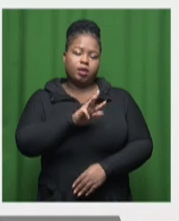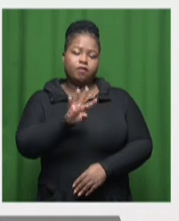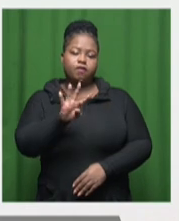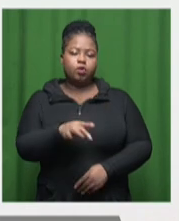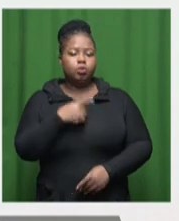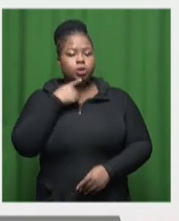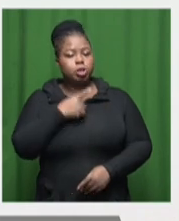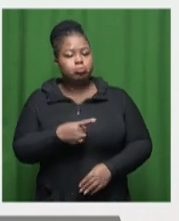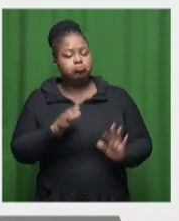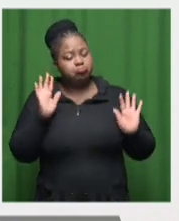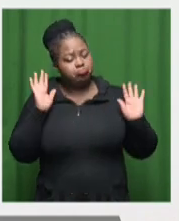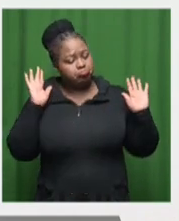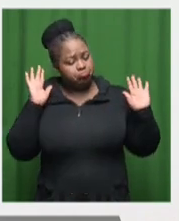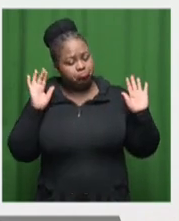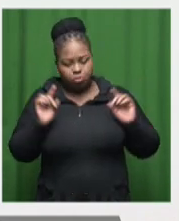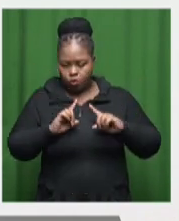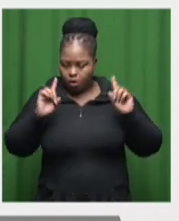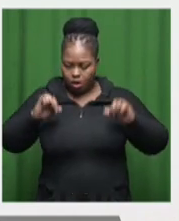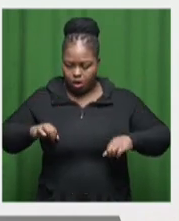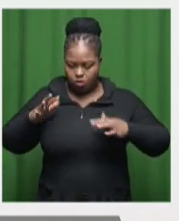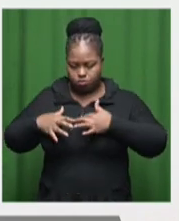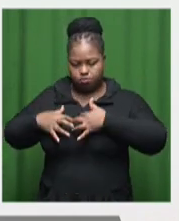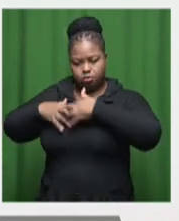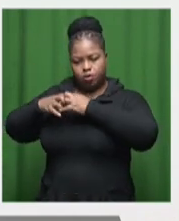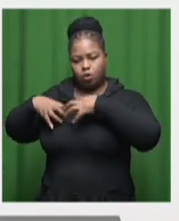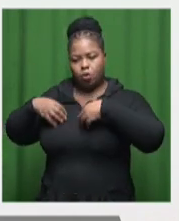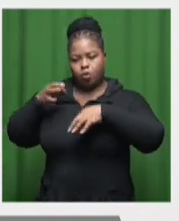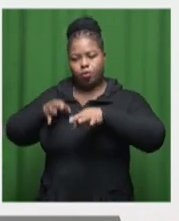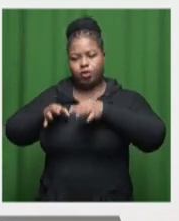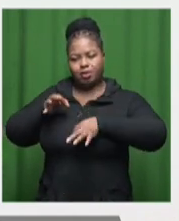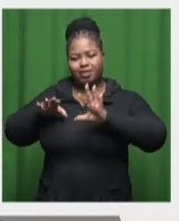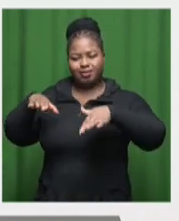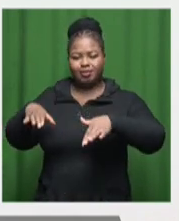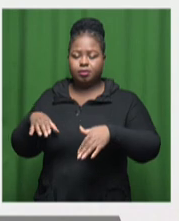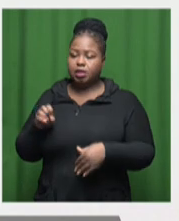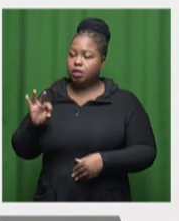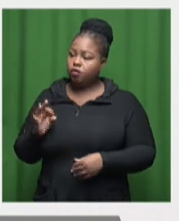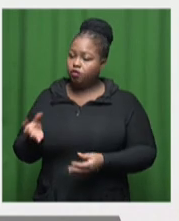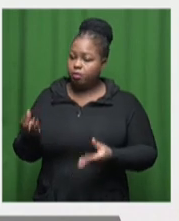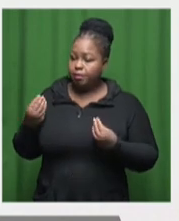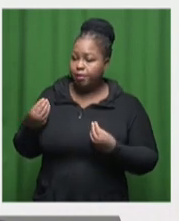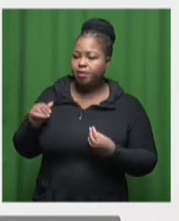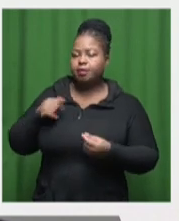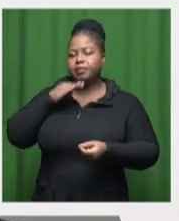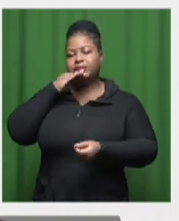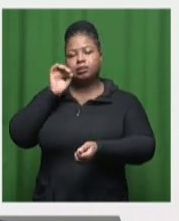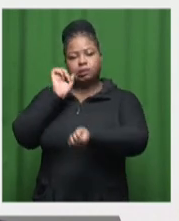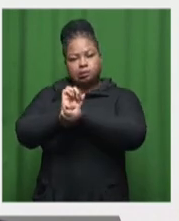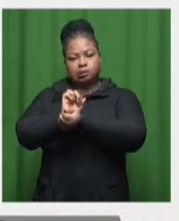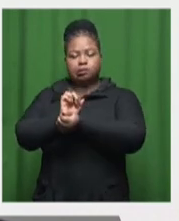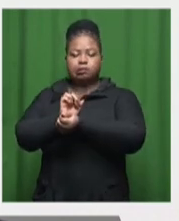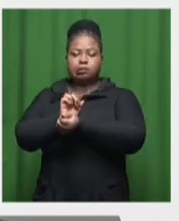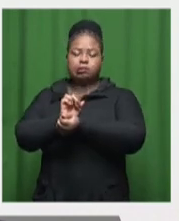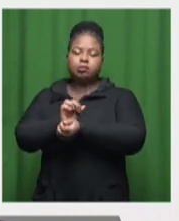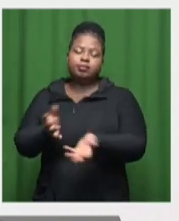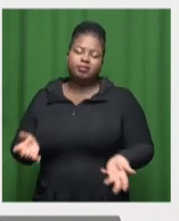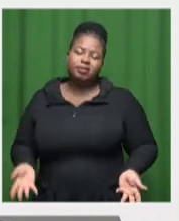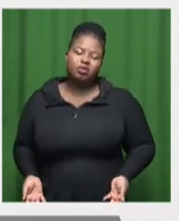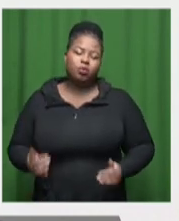told you cannot form political party. Even if you form that party, we are going to be incarcerated. So it's about